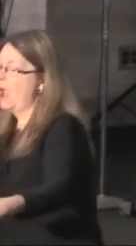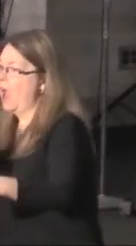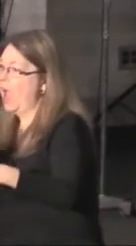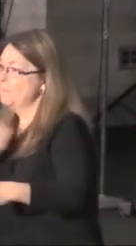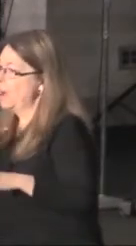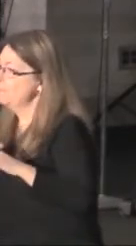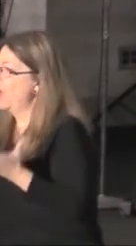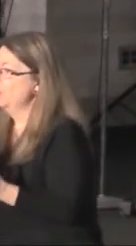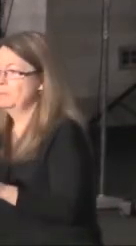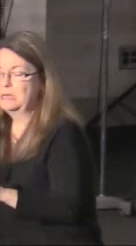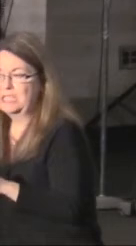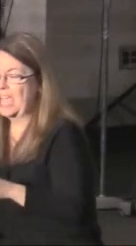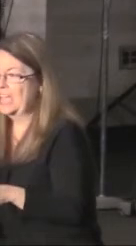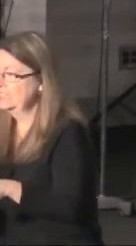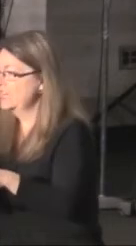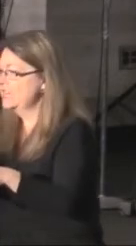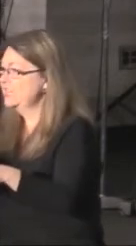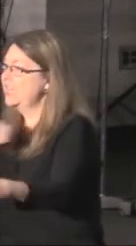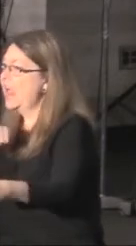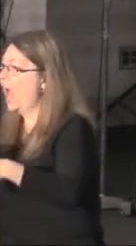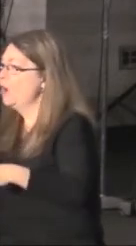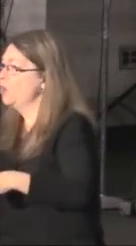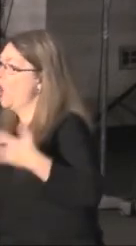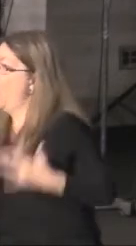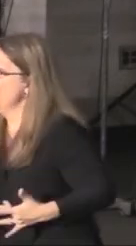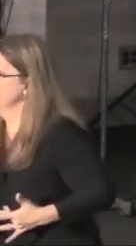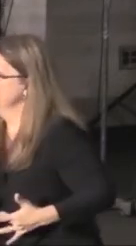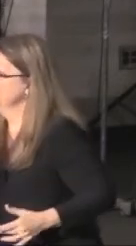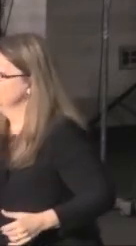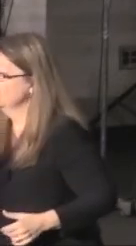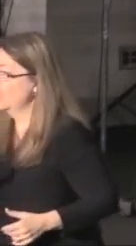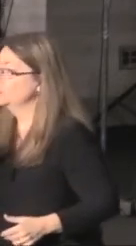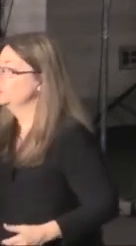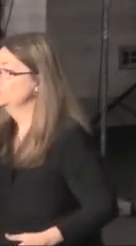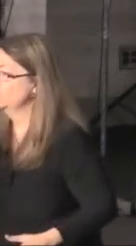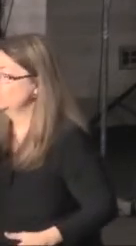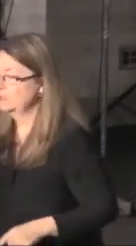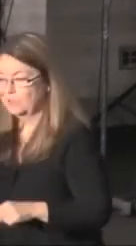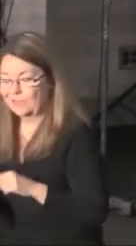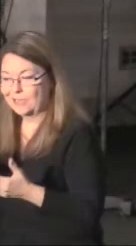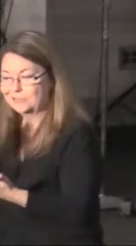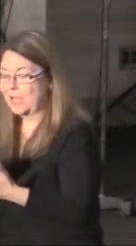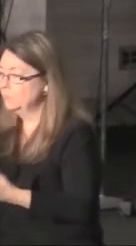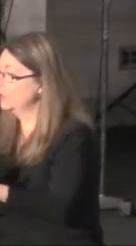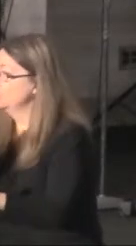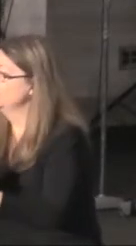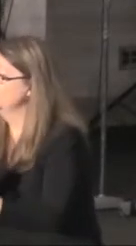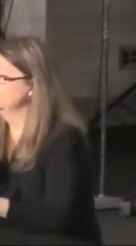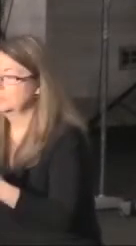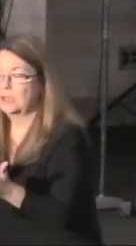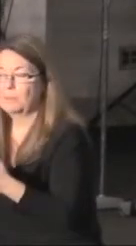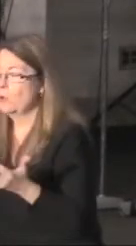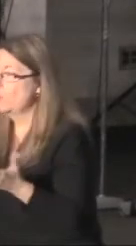out of my Bible, but you cannot rip the pages out of your heart. And that's true. You can't stop the gospel, no matter what